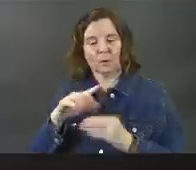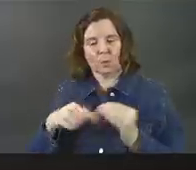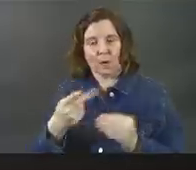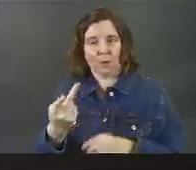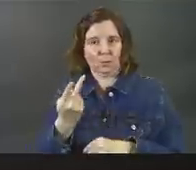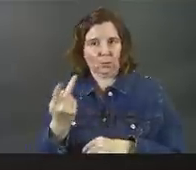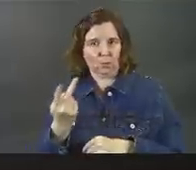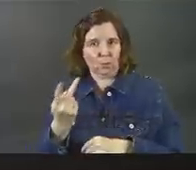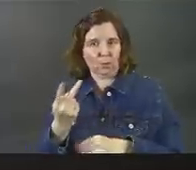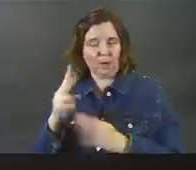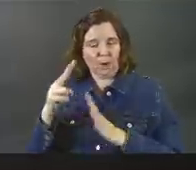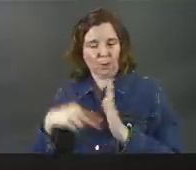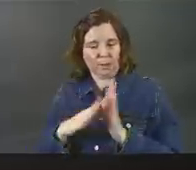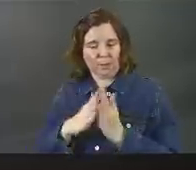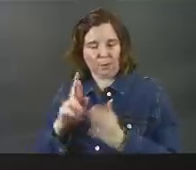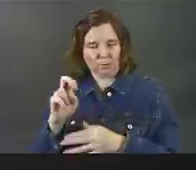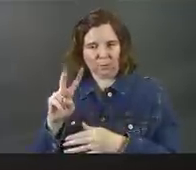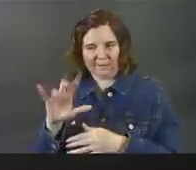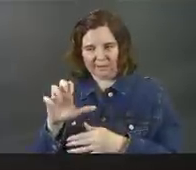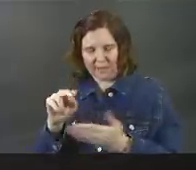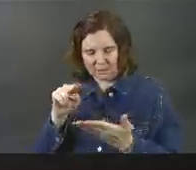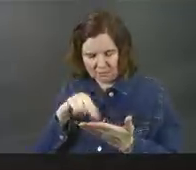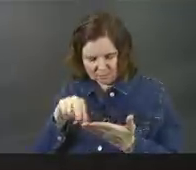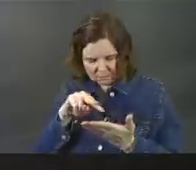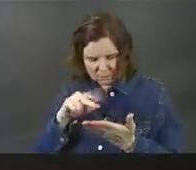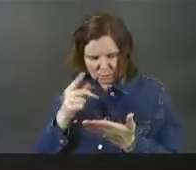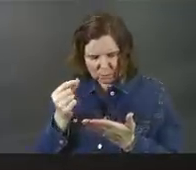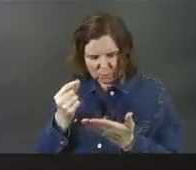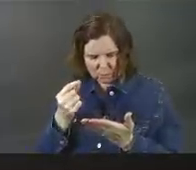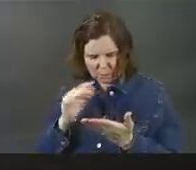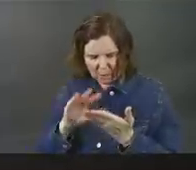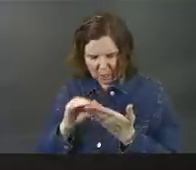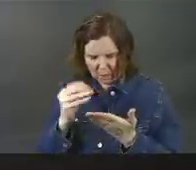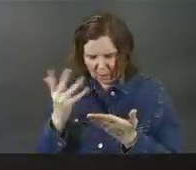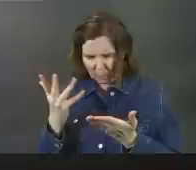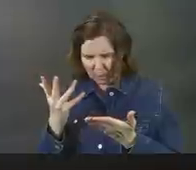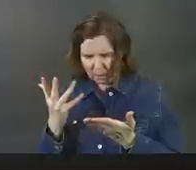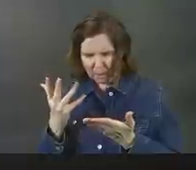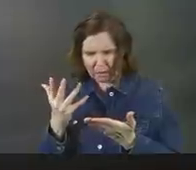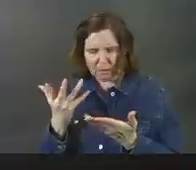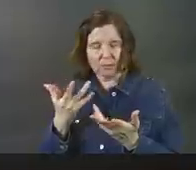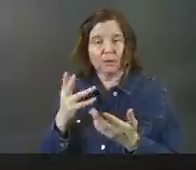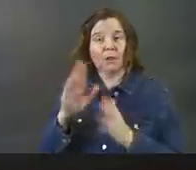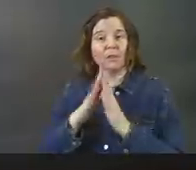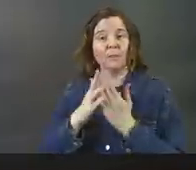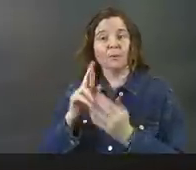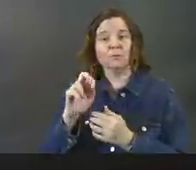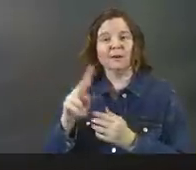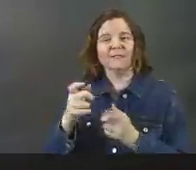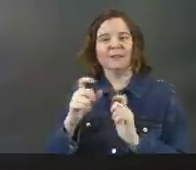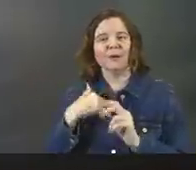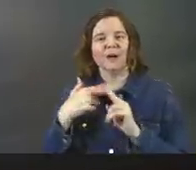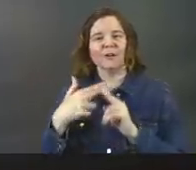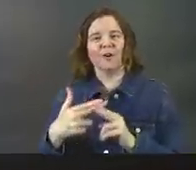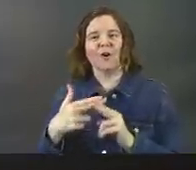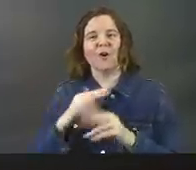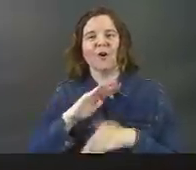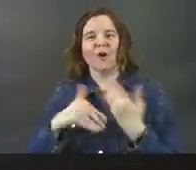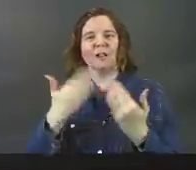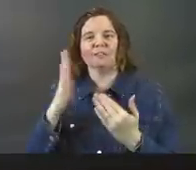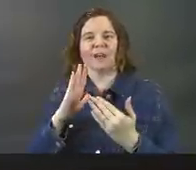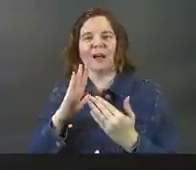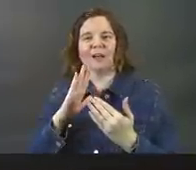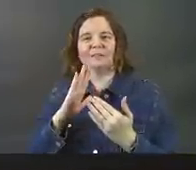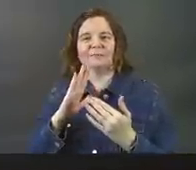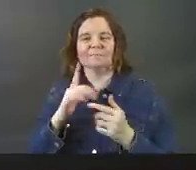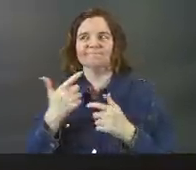when you and I read the book of Revelation, what does it do for us? What should we take away from it? The book of Revelation gives us what I call all of God's